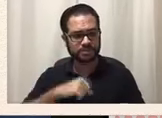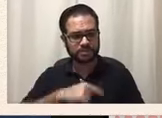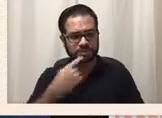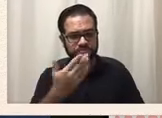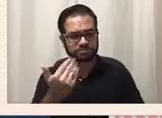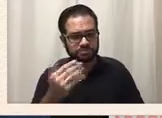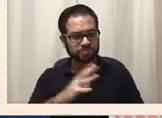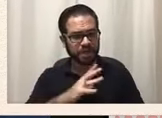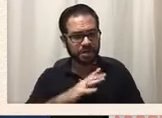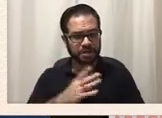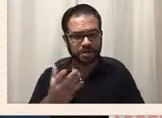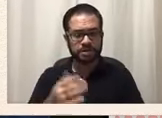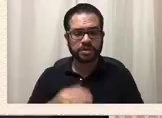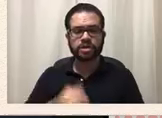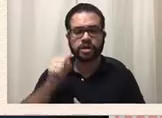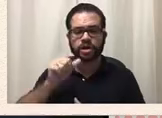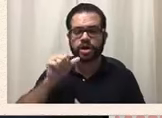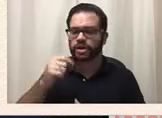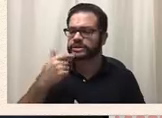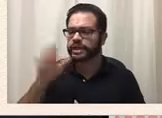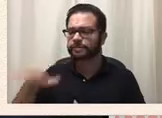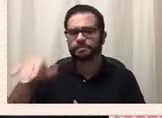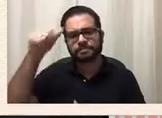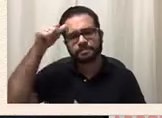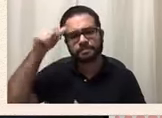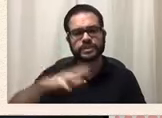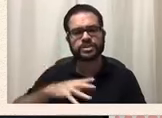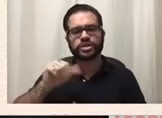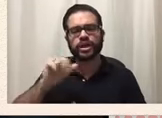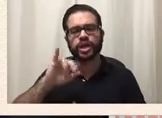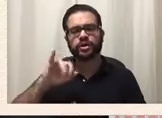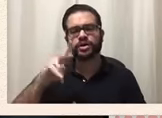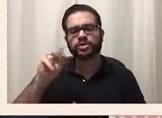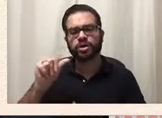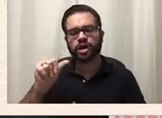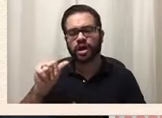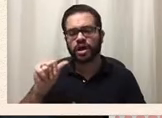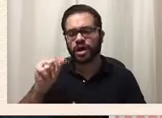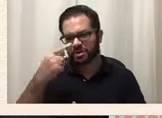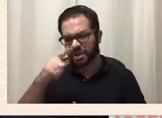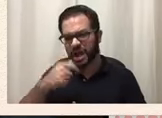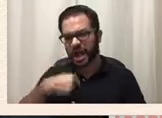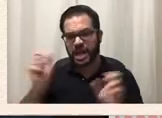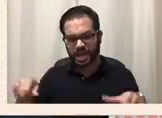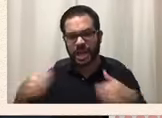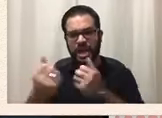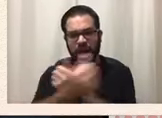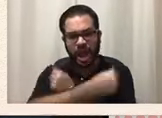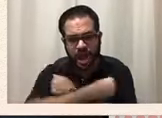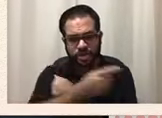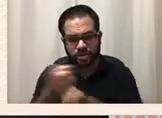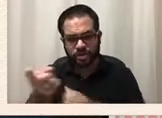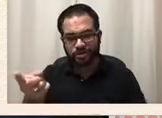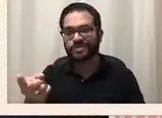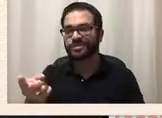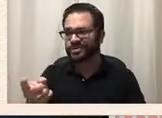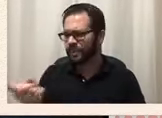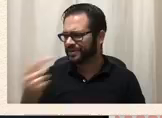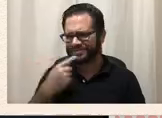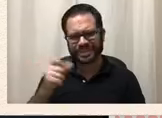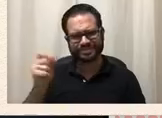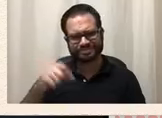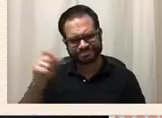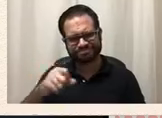"Mr. Arizona, can I give you a hug?" And so we said, "Absolutely." And she came right up to the